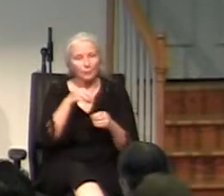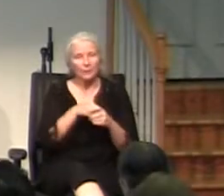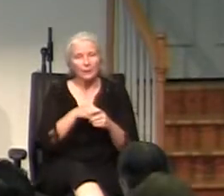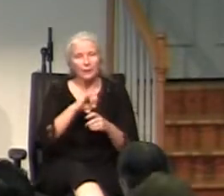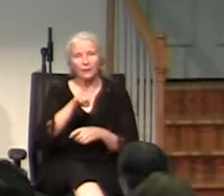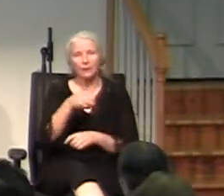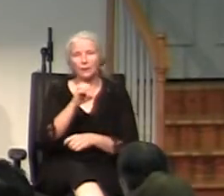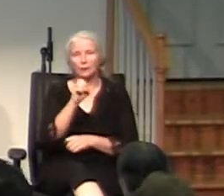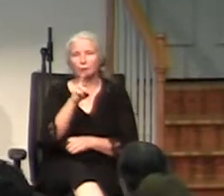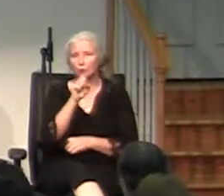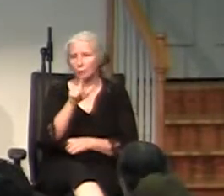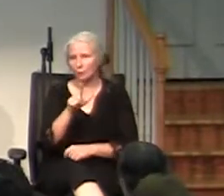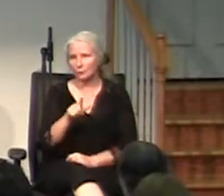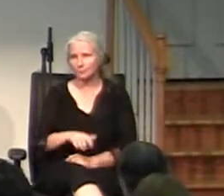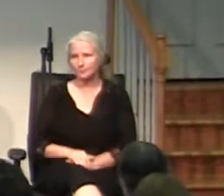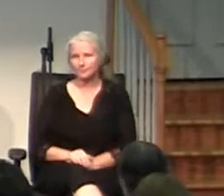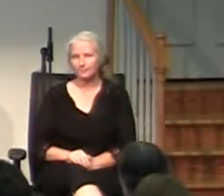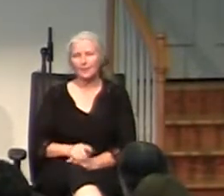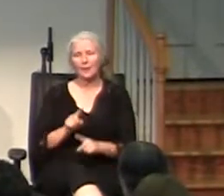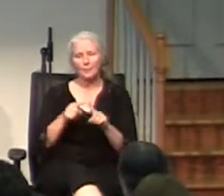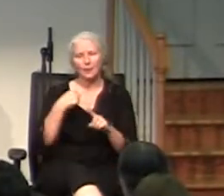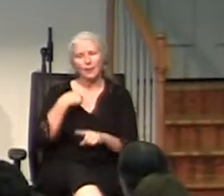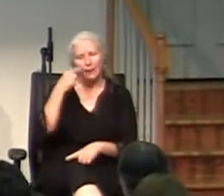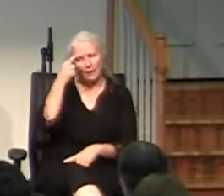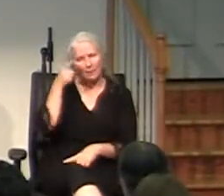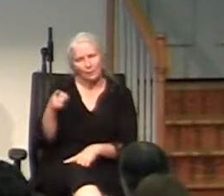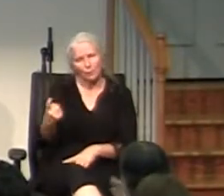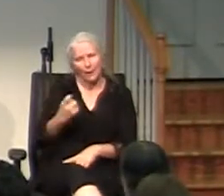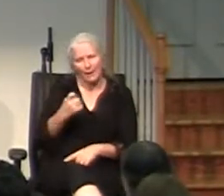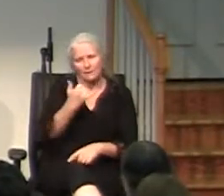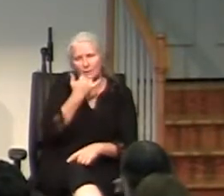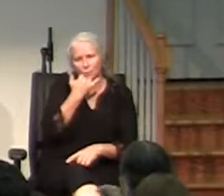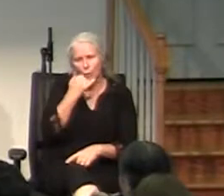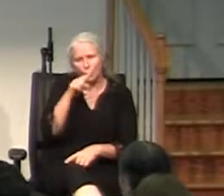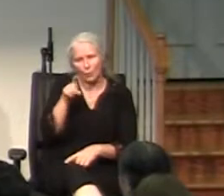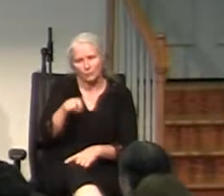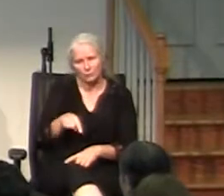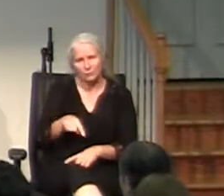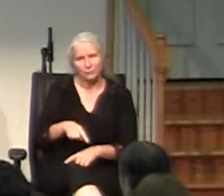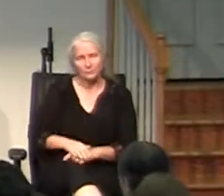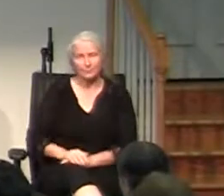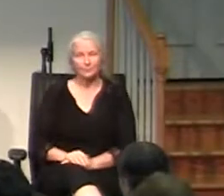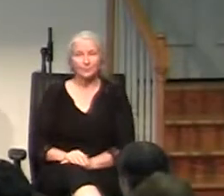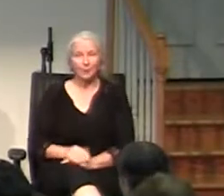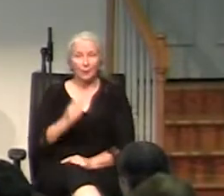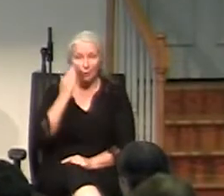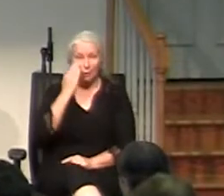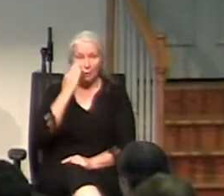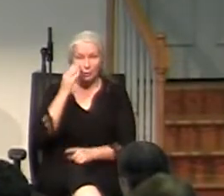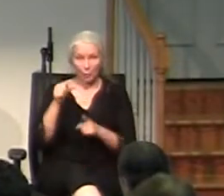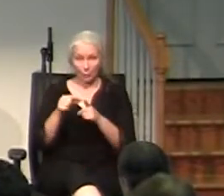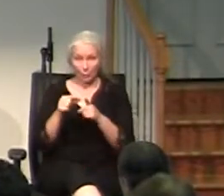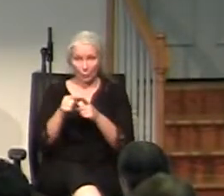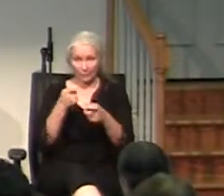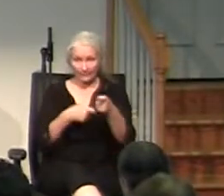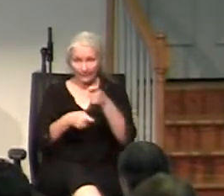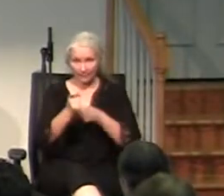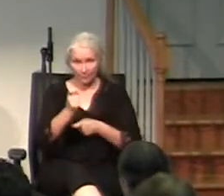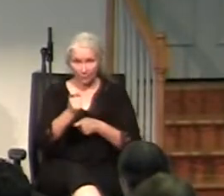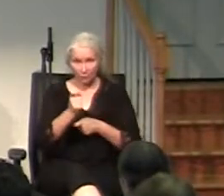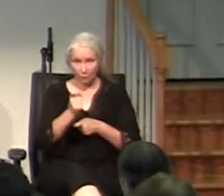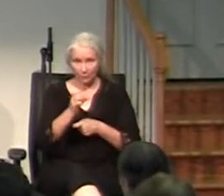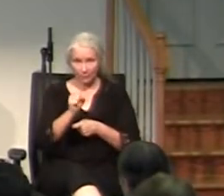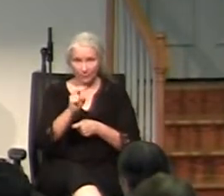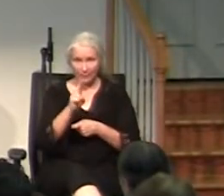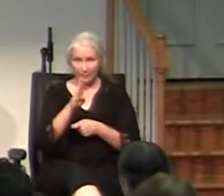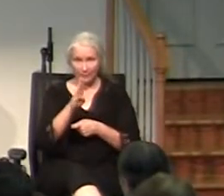ask a question. I think you're asking the wrong question. You know the word substitute is not found in scripture,